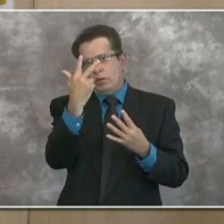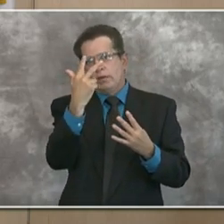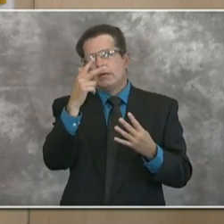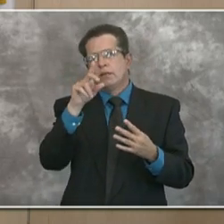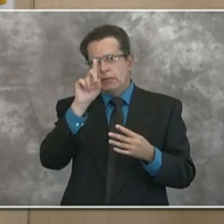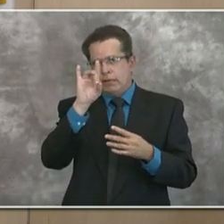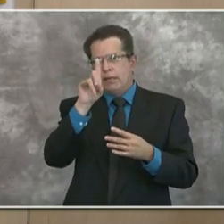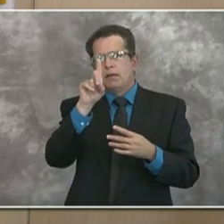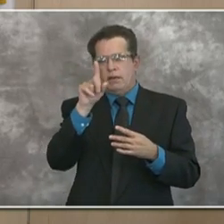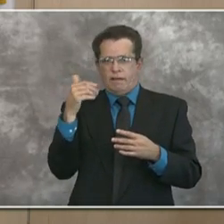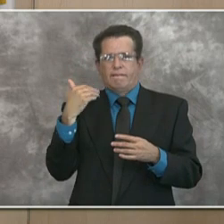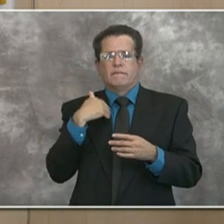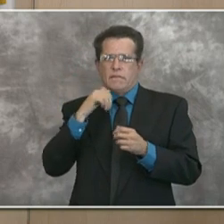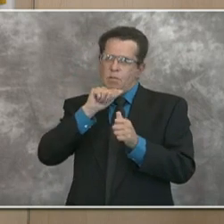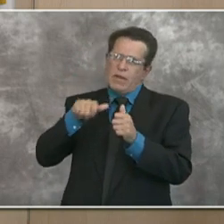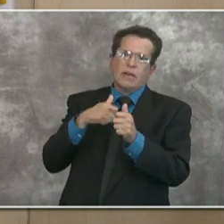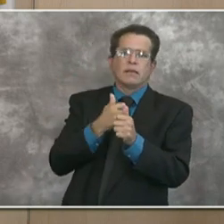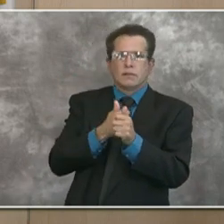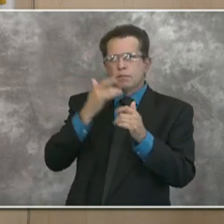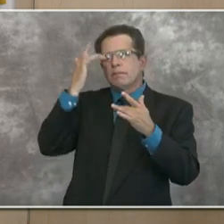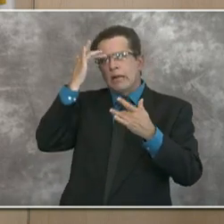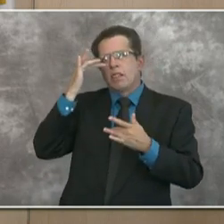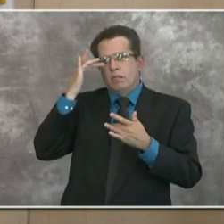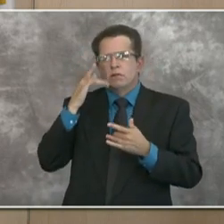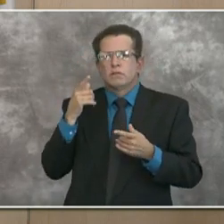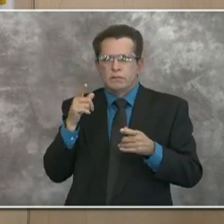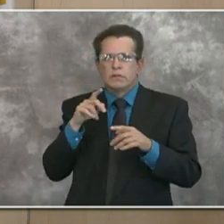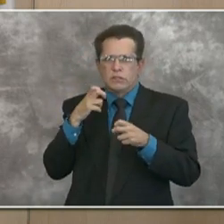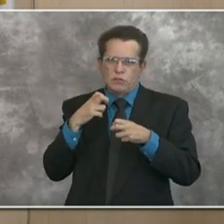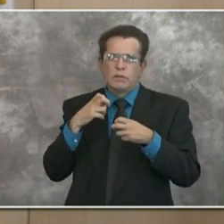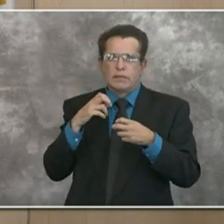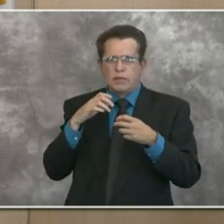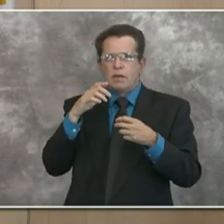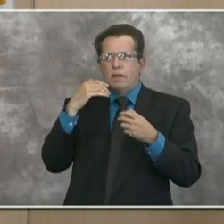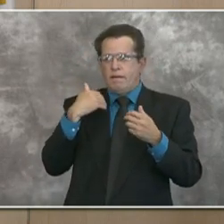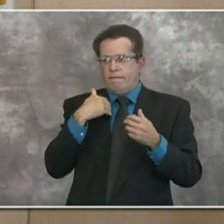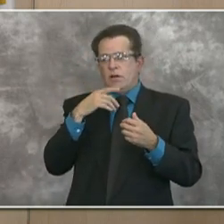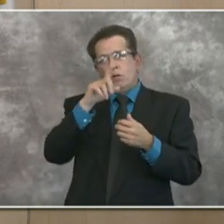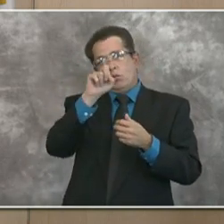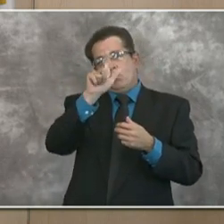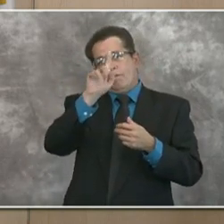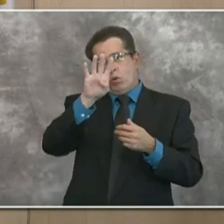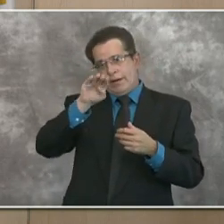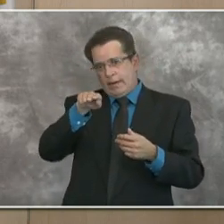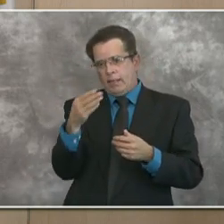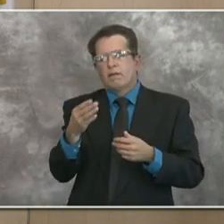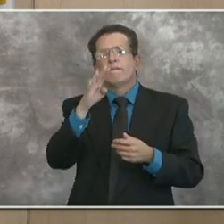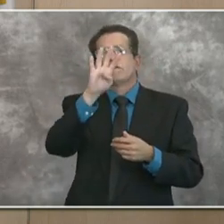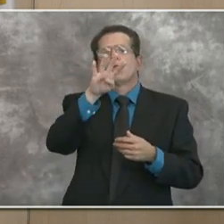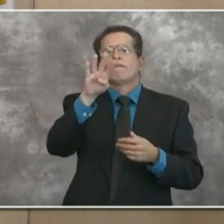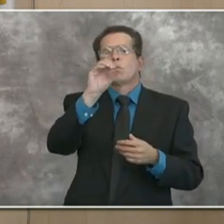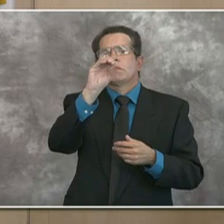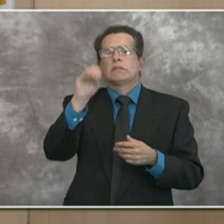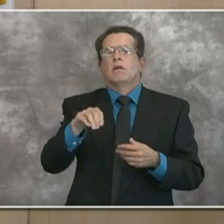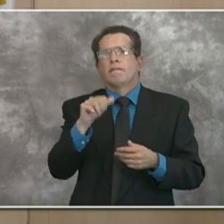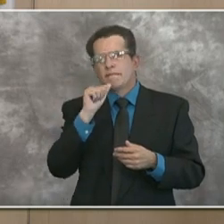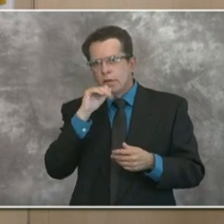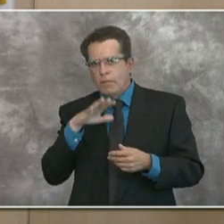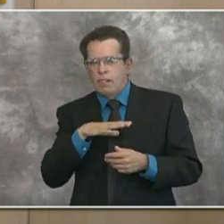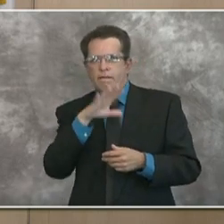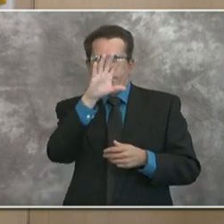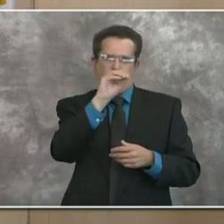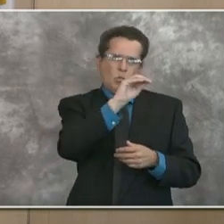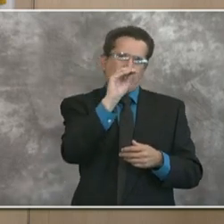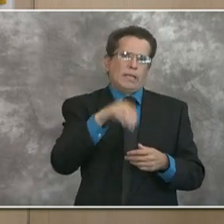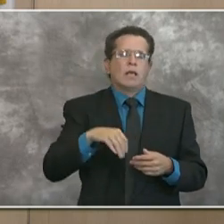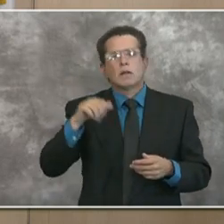have underlying medical conditions. Also, of the 124 deaths, 44% are female, 50%